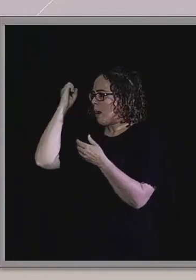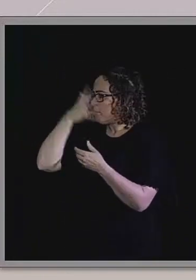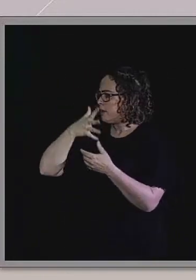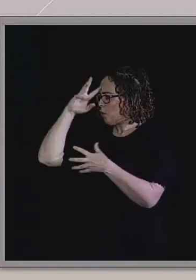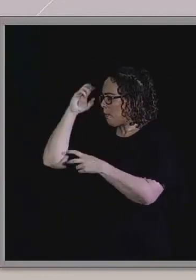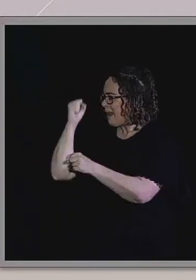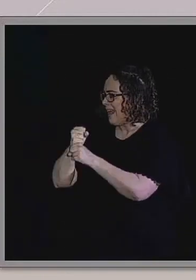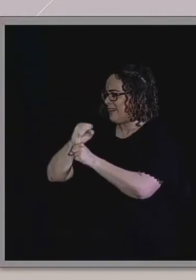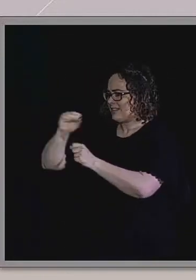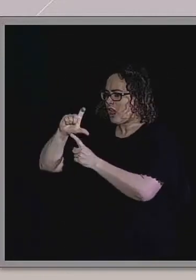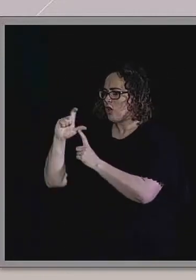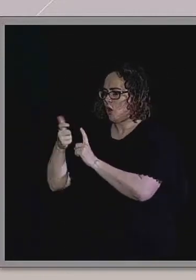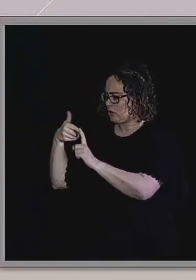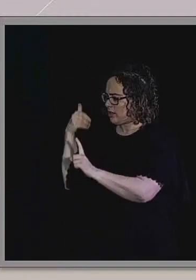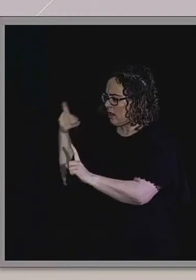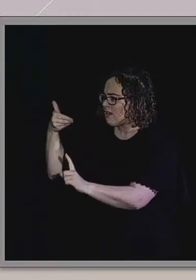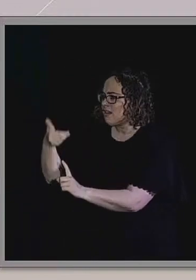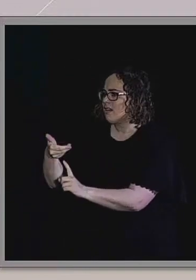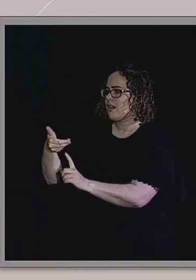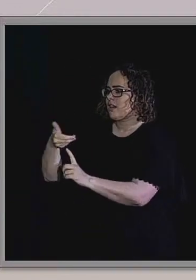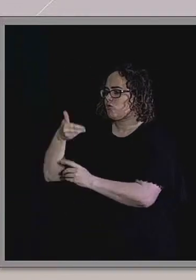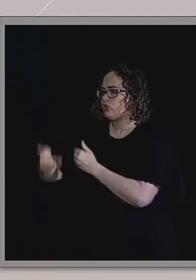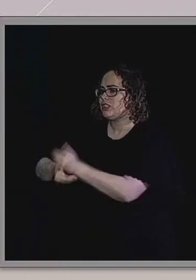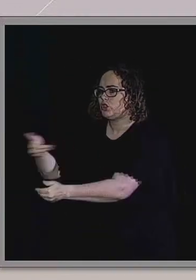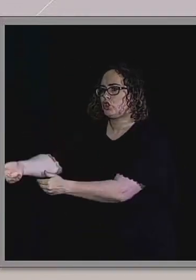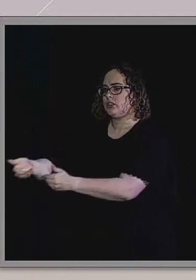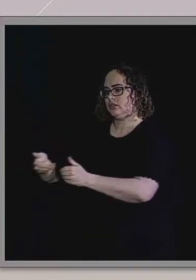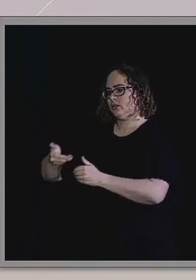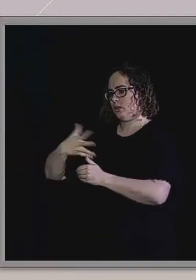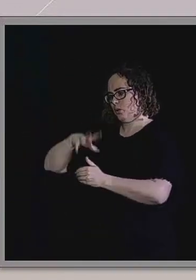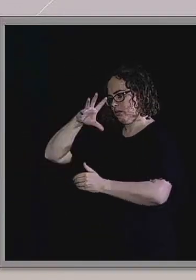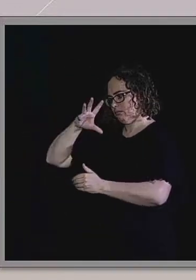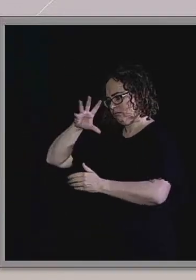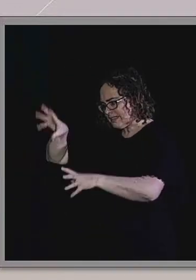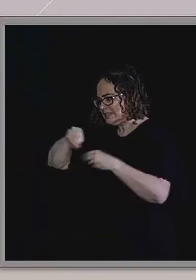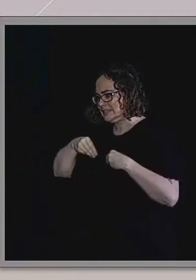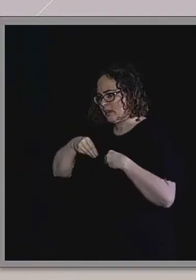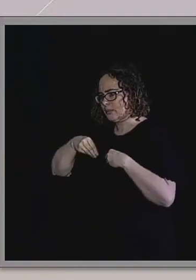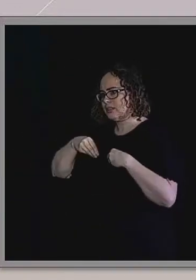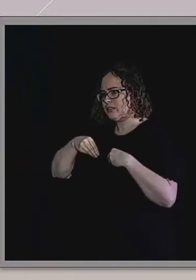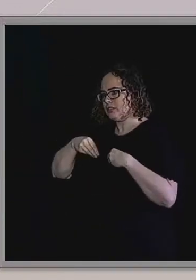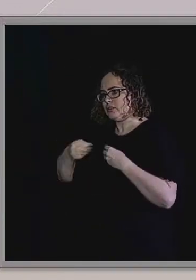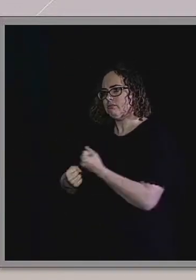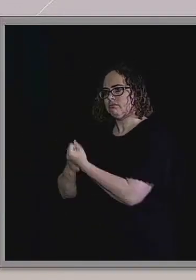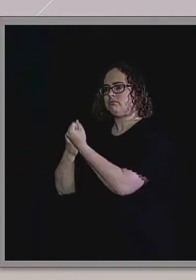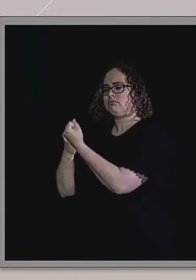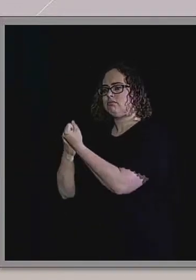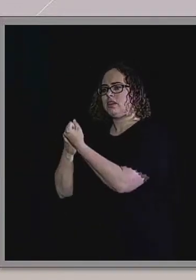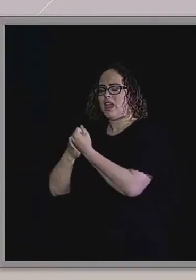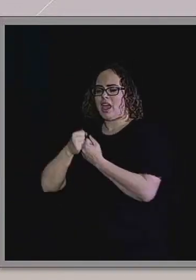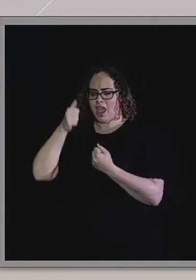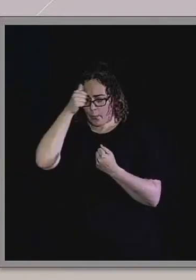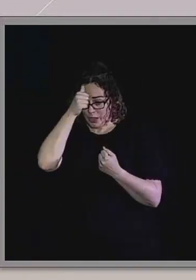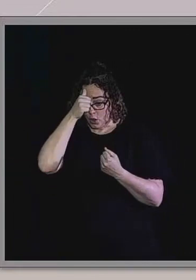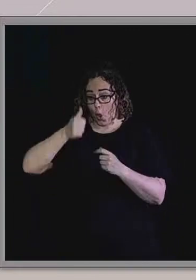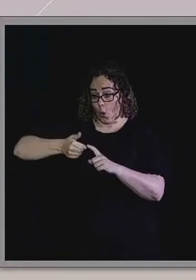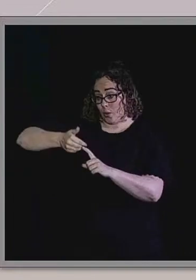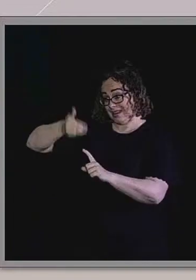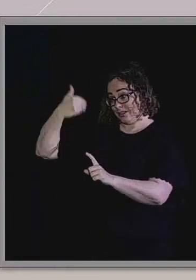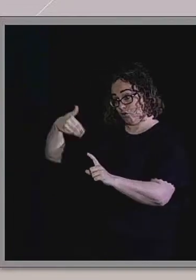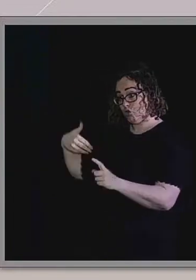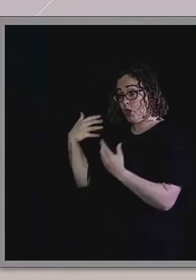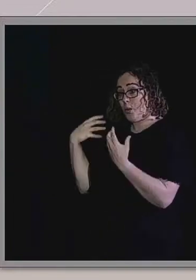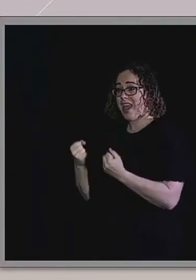and tradition, then that's a pretty important step forward. And even though there's some really sad and depressing things about this story